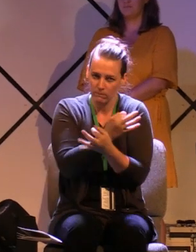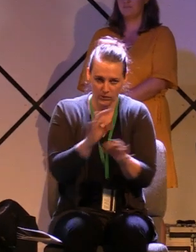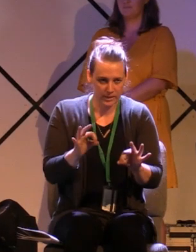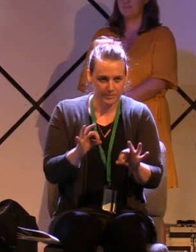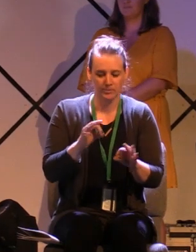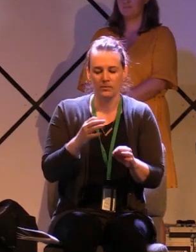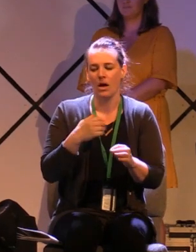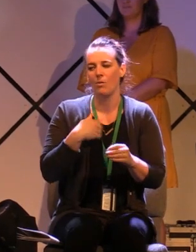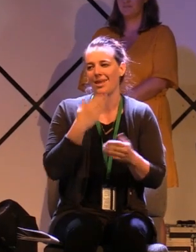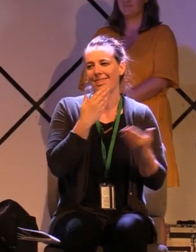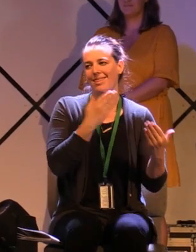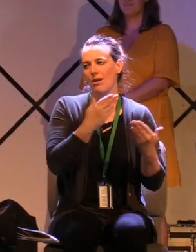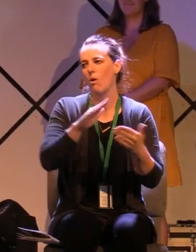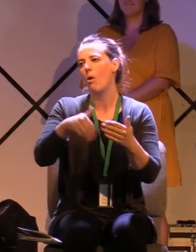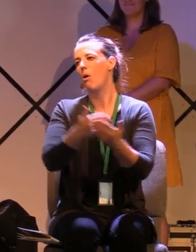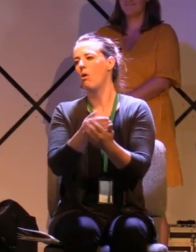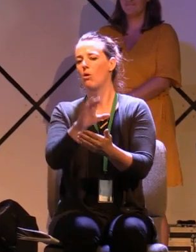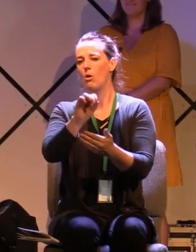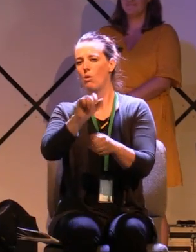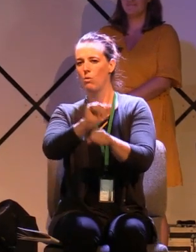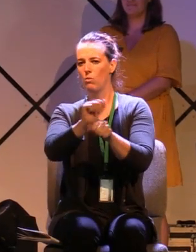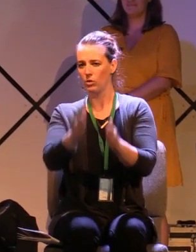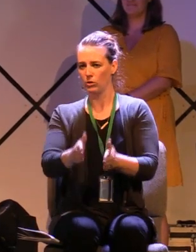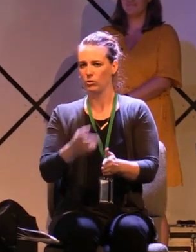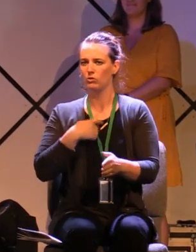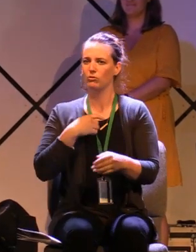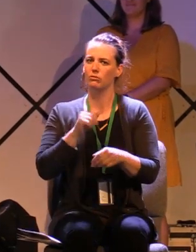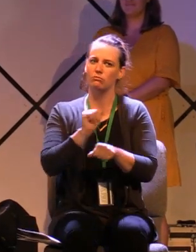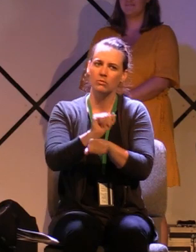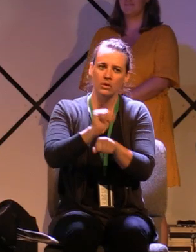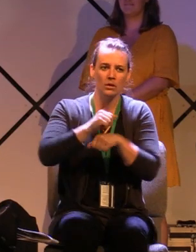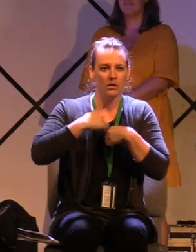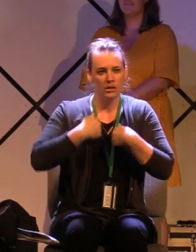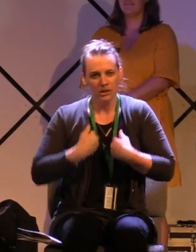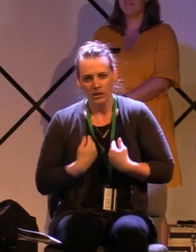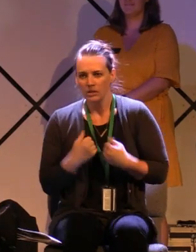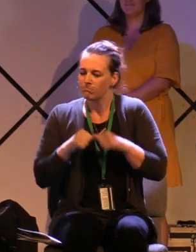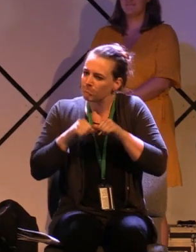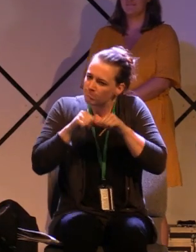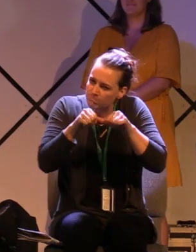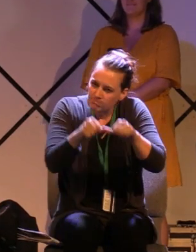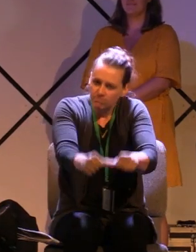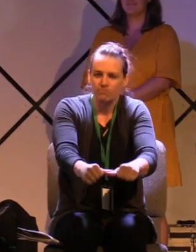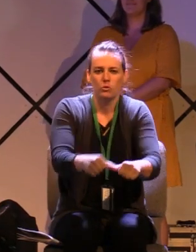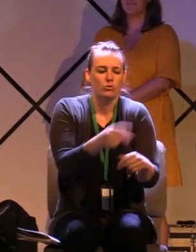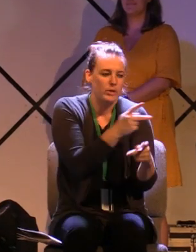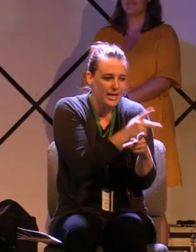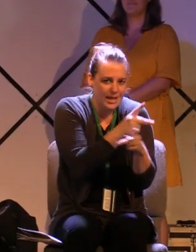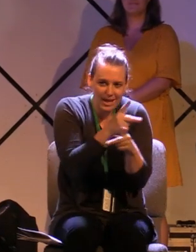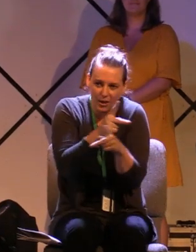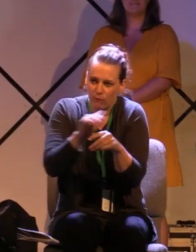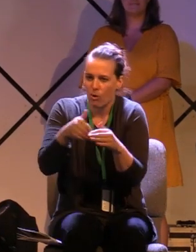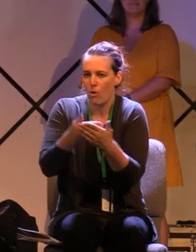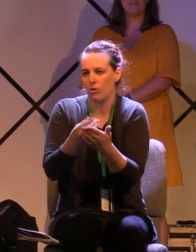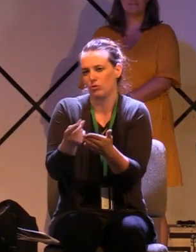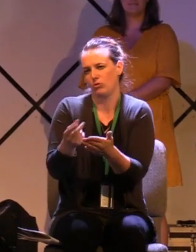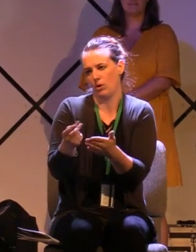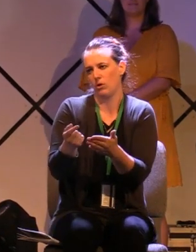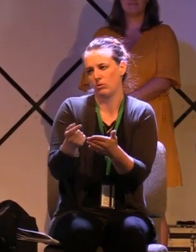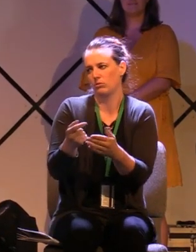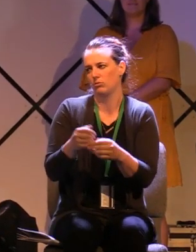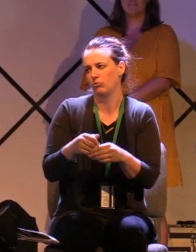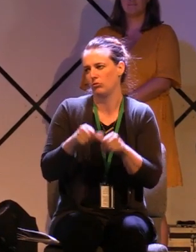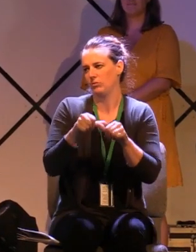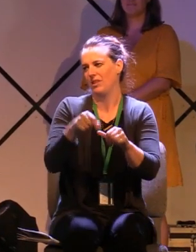I want to thank all of my coworkers who work tirelessly every day to train and care for these dogs and live out the ideals of our